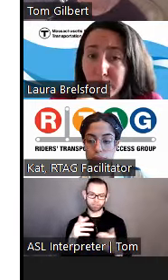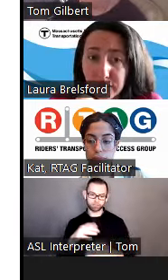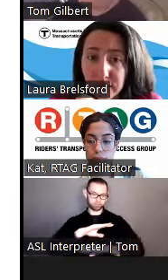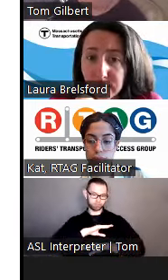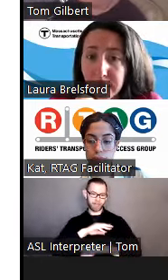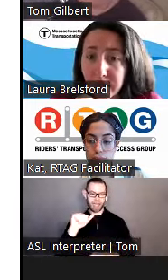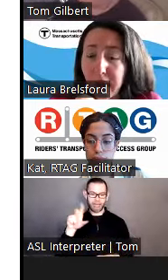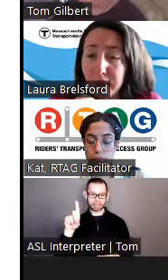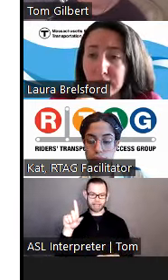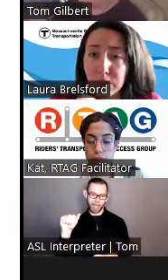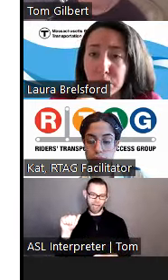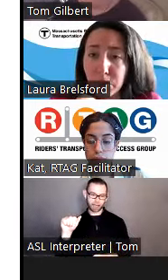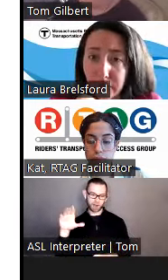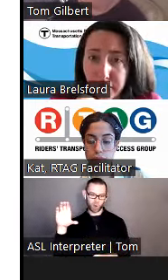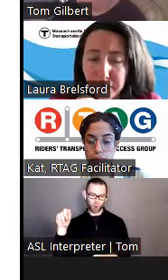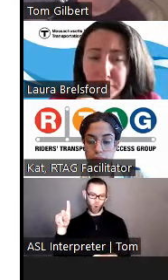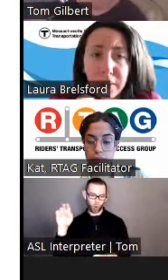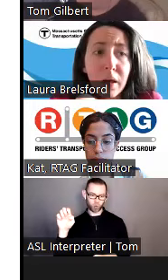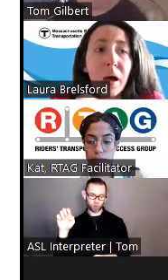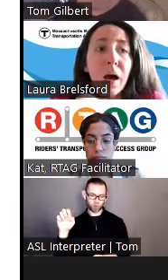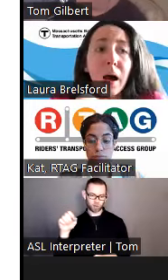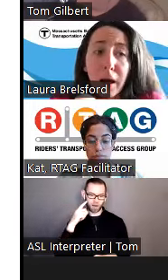door widths in that vestibule area.